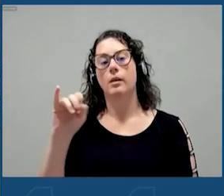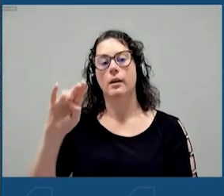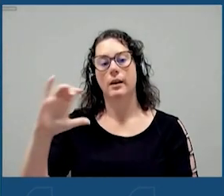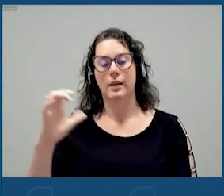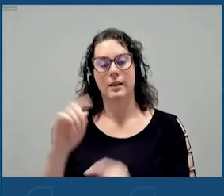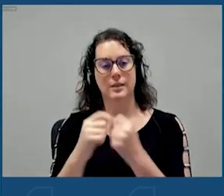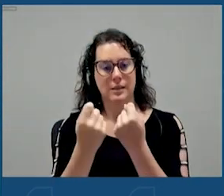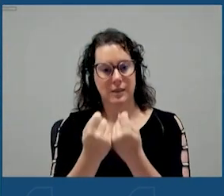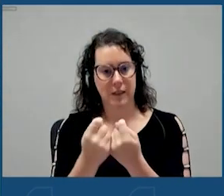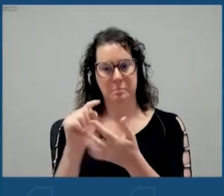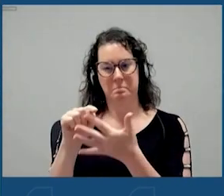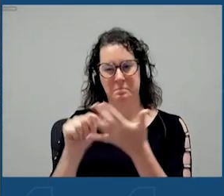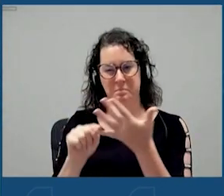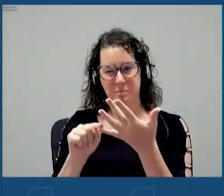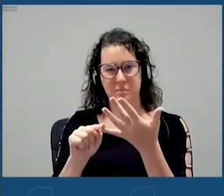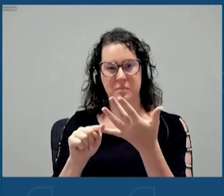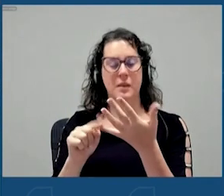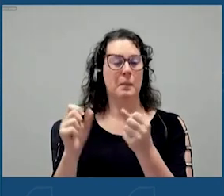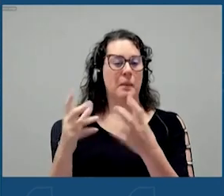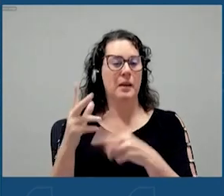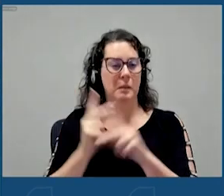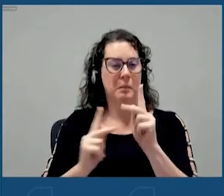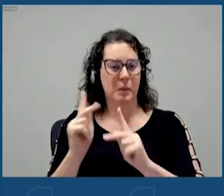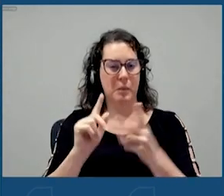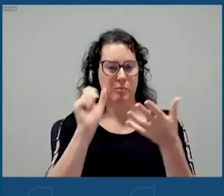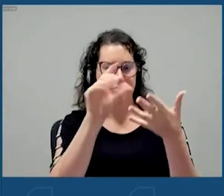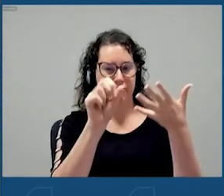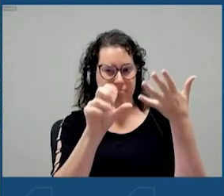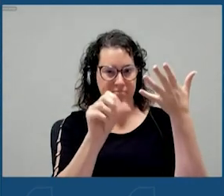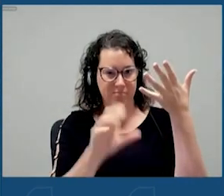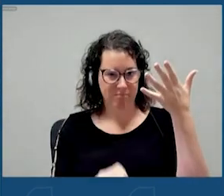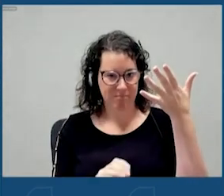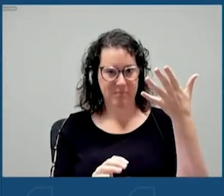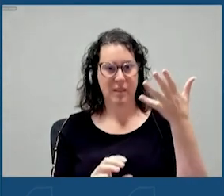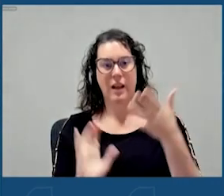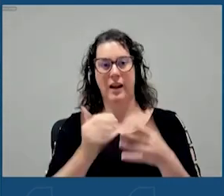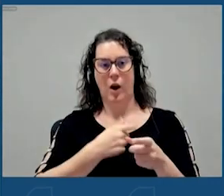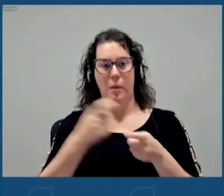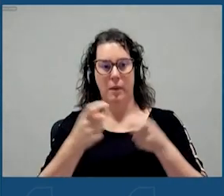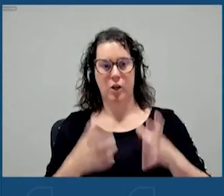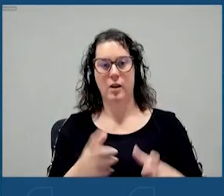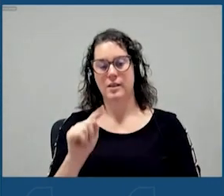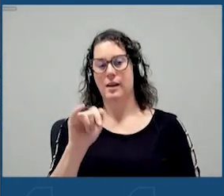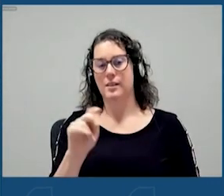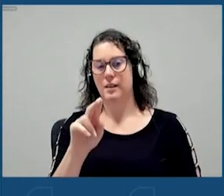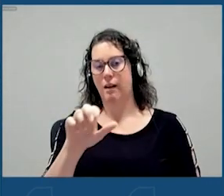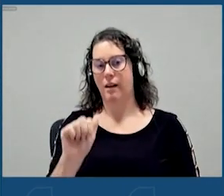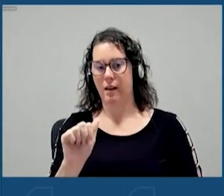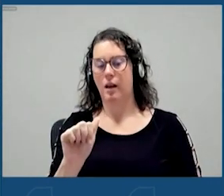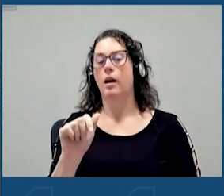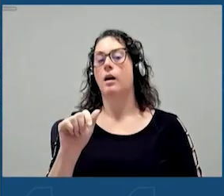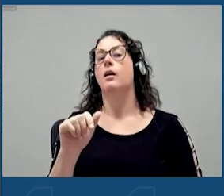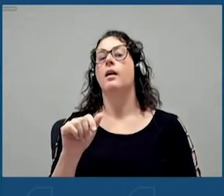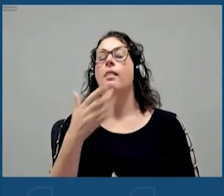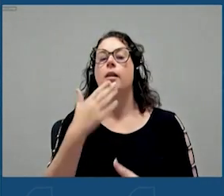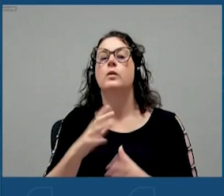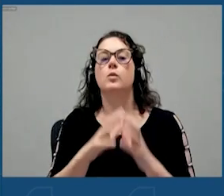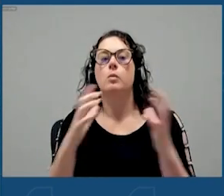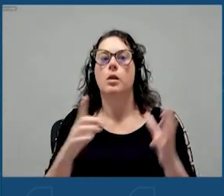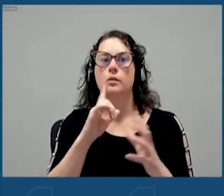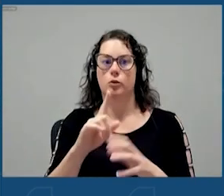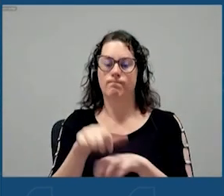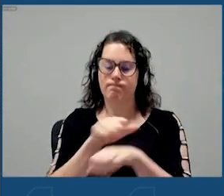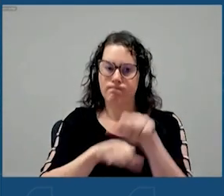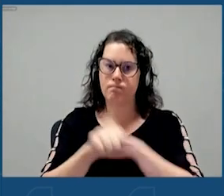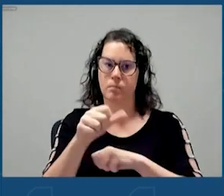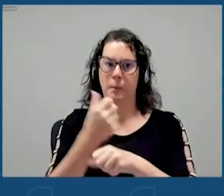Boss, Sarah Alessi, Brian Smith, and our site manager, Tatiana Kolber, thank you for putting your full effort into making this